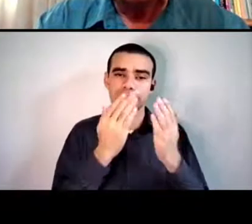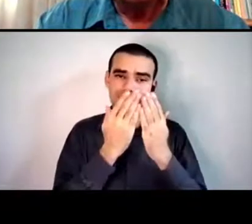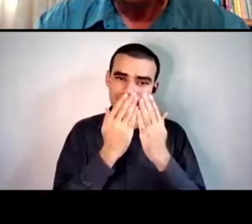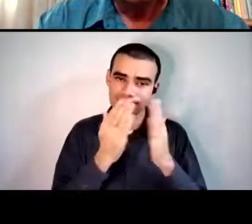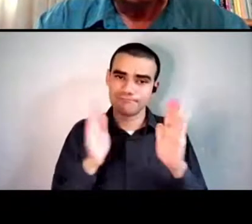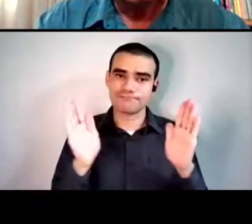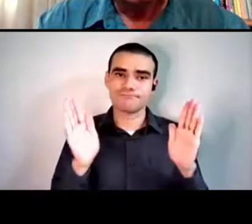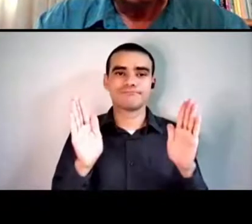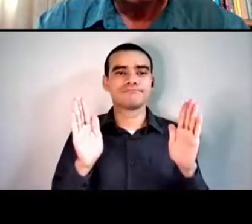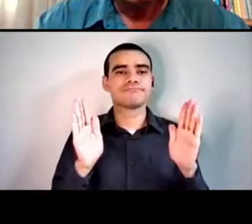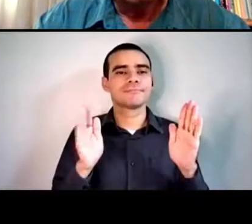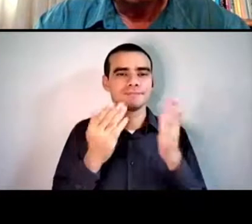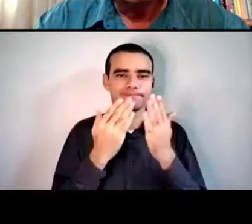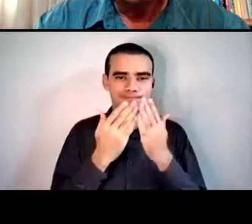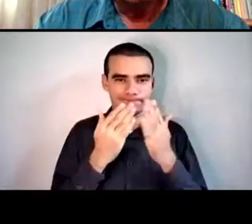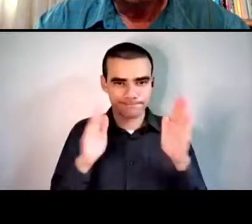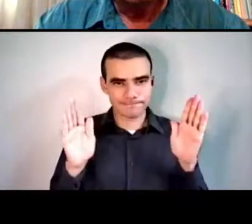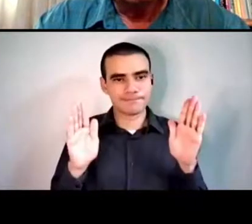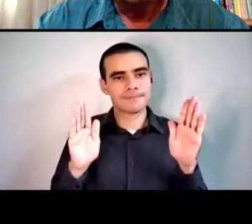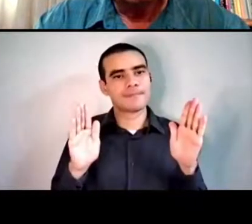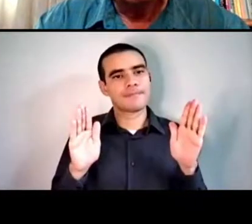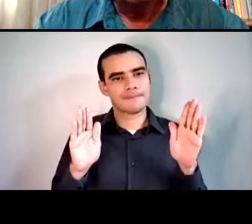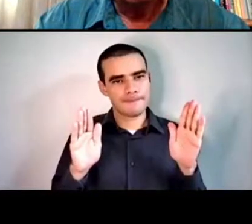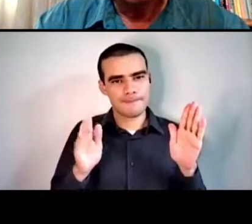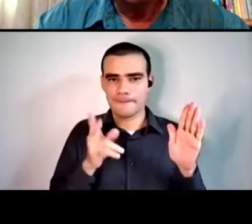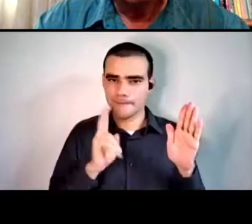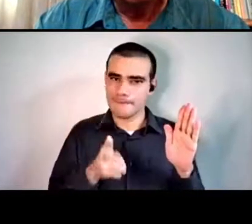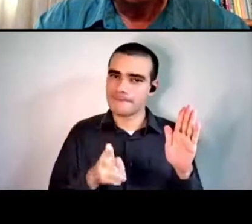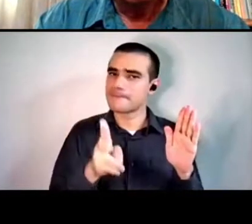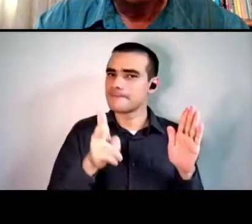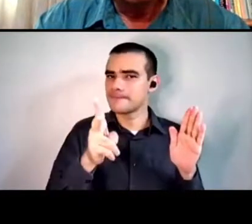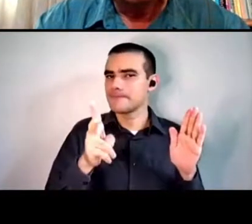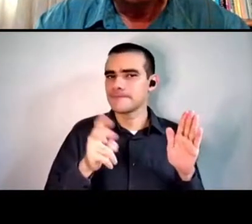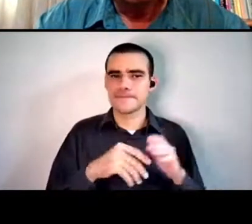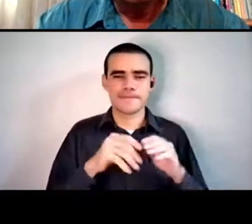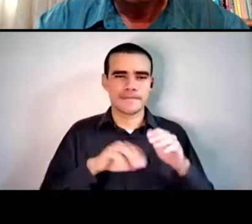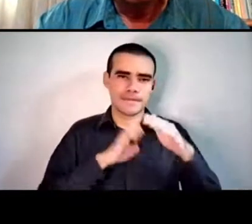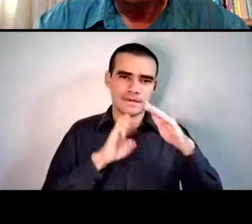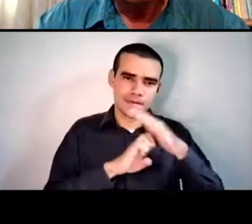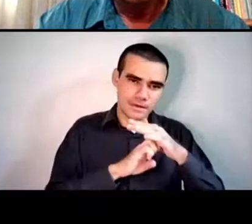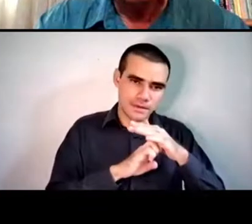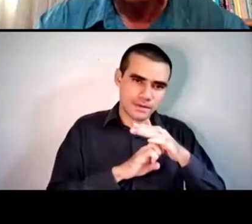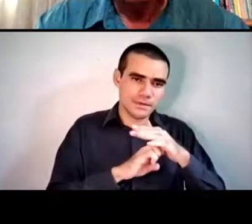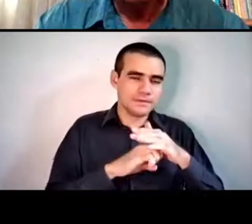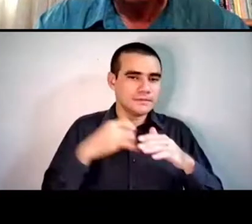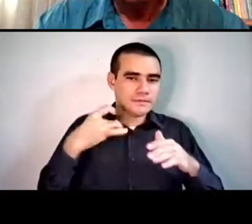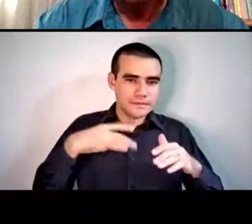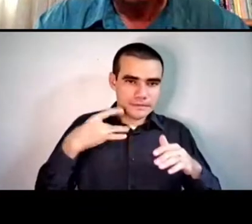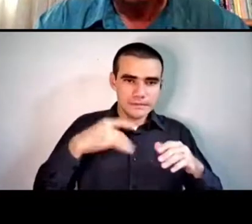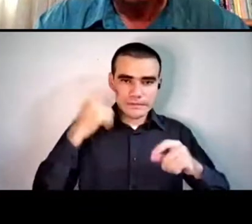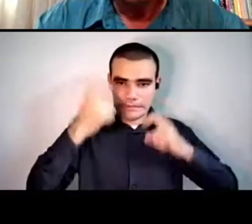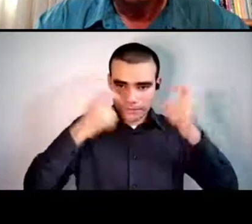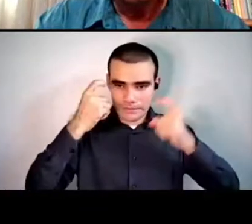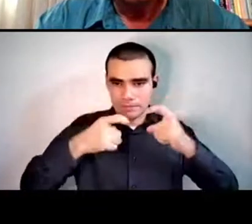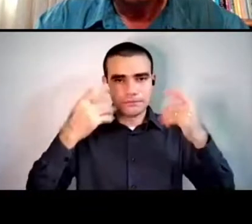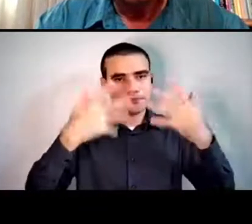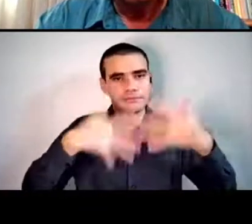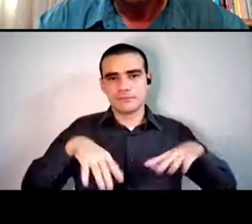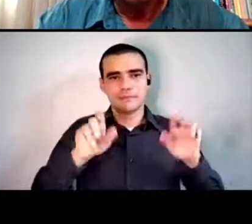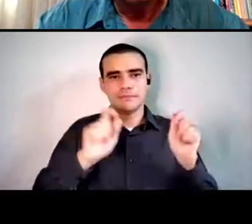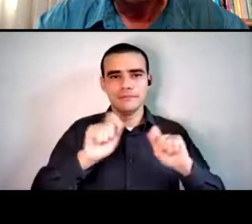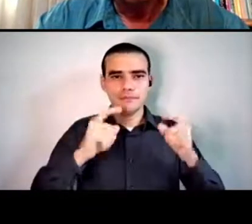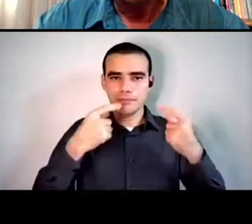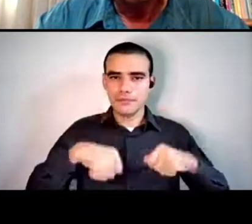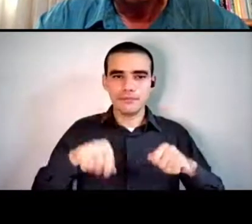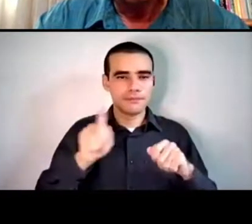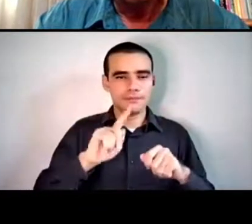The doors must be opened as well to everything, for companies and without fear.